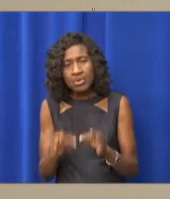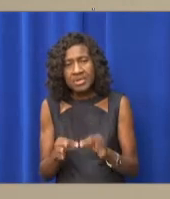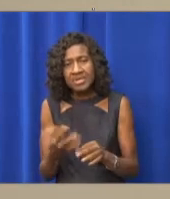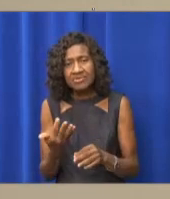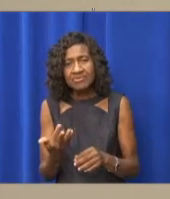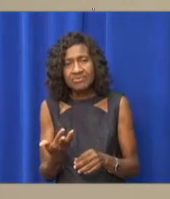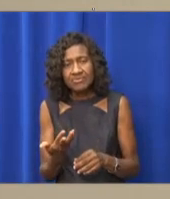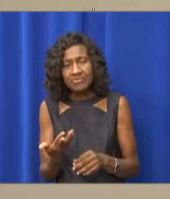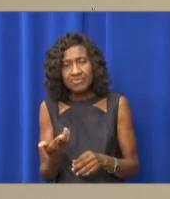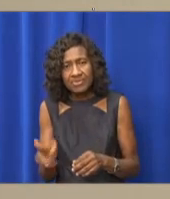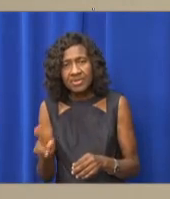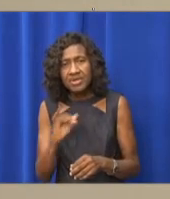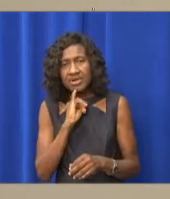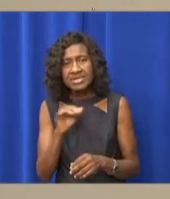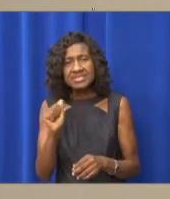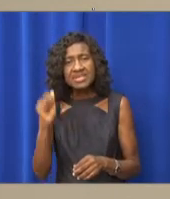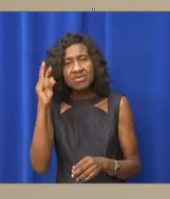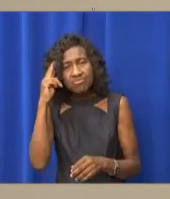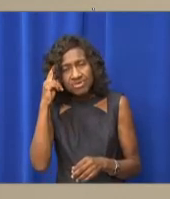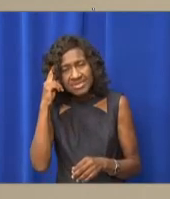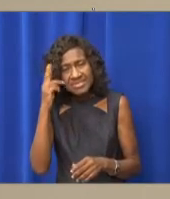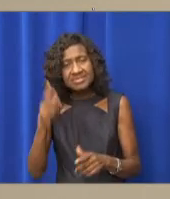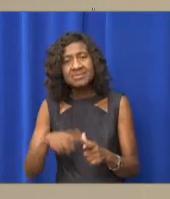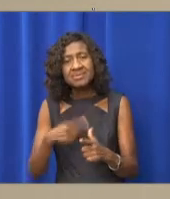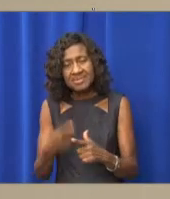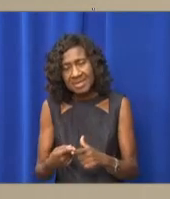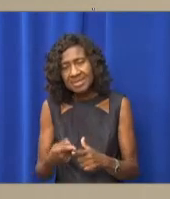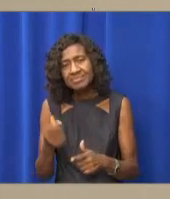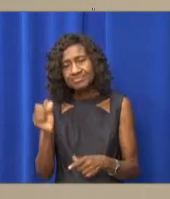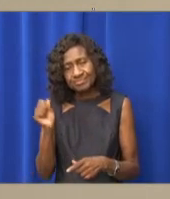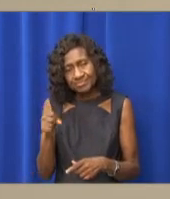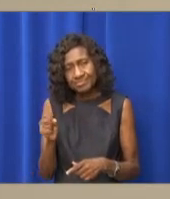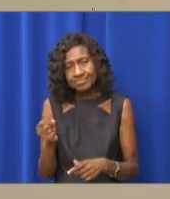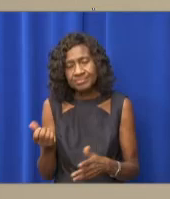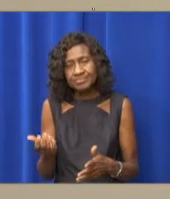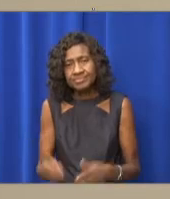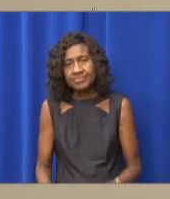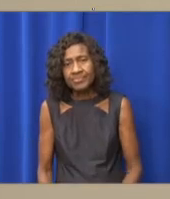course you would expect them to go ahead with it.